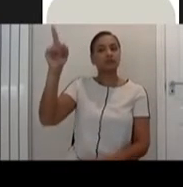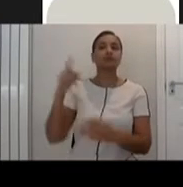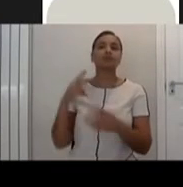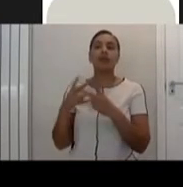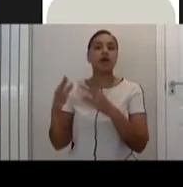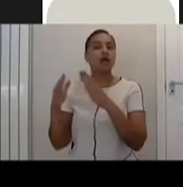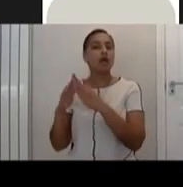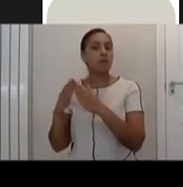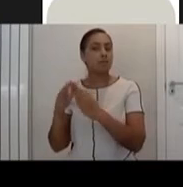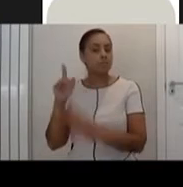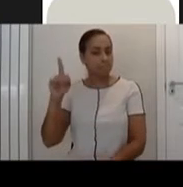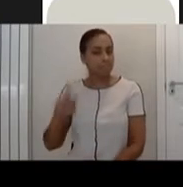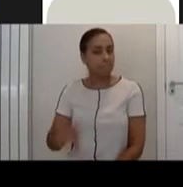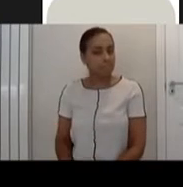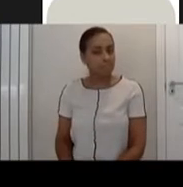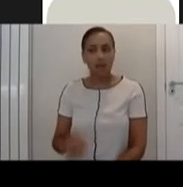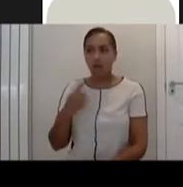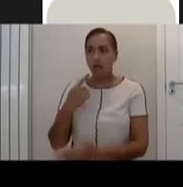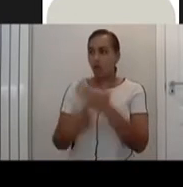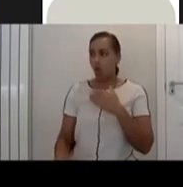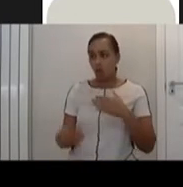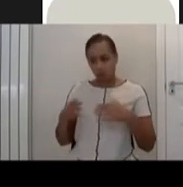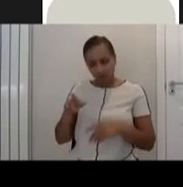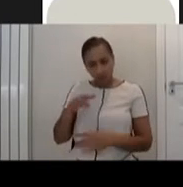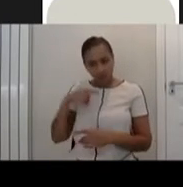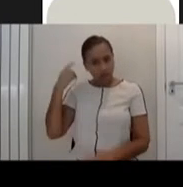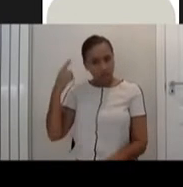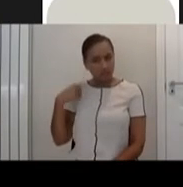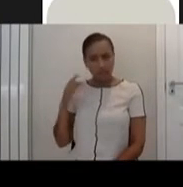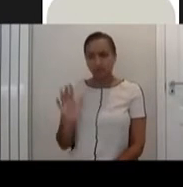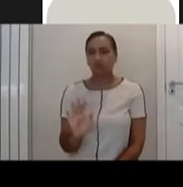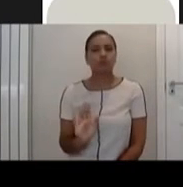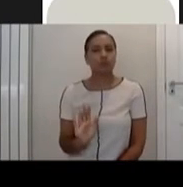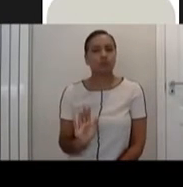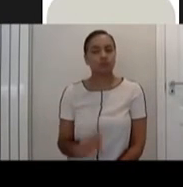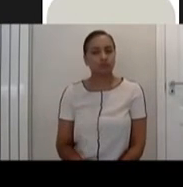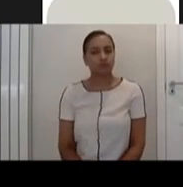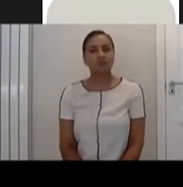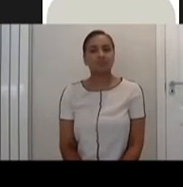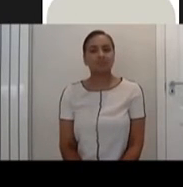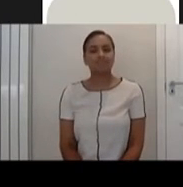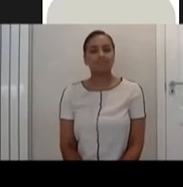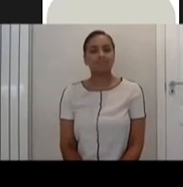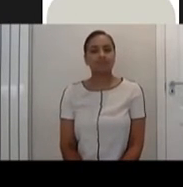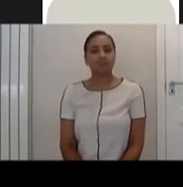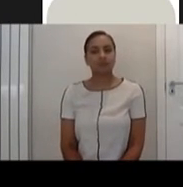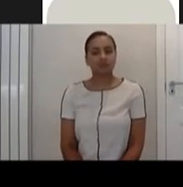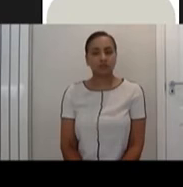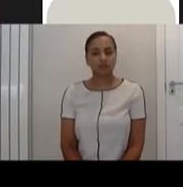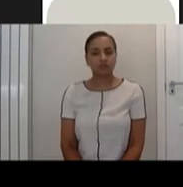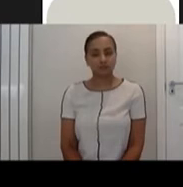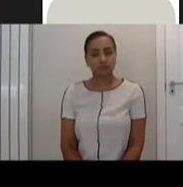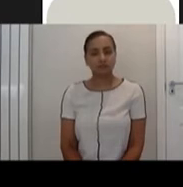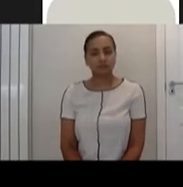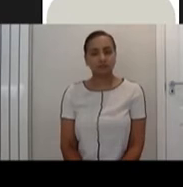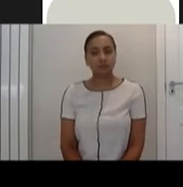not just a London or North Central London thing. Okay, so I guess it's what you're saying